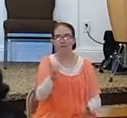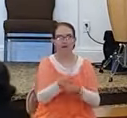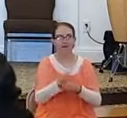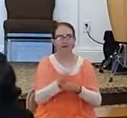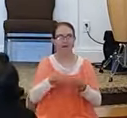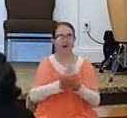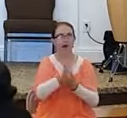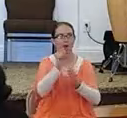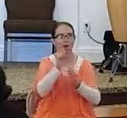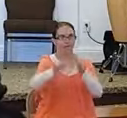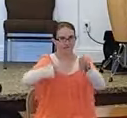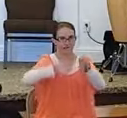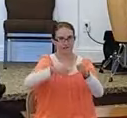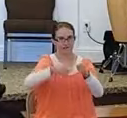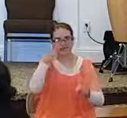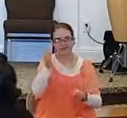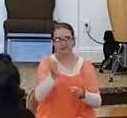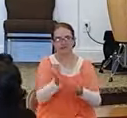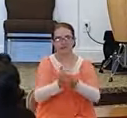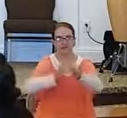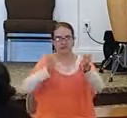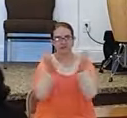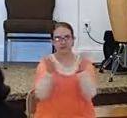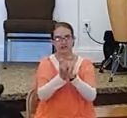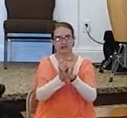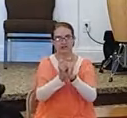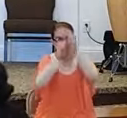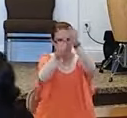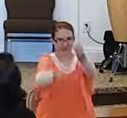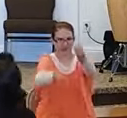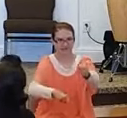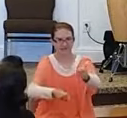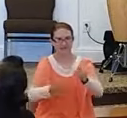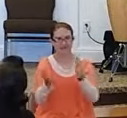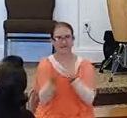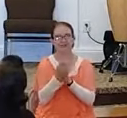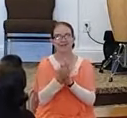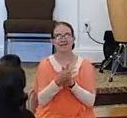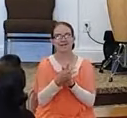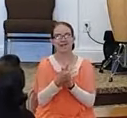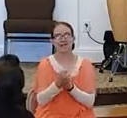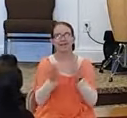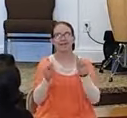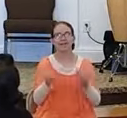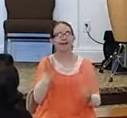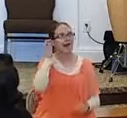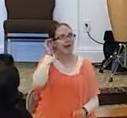to let you fish. He just said, I'm going to change your catch. Oh, hallelujah. Can